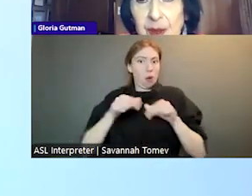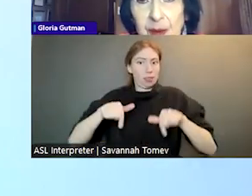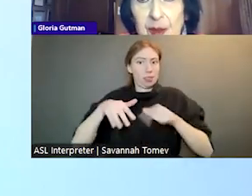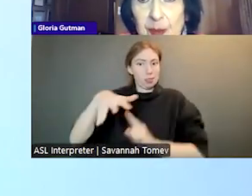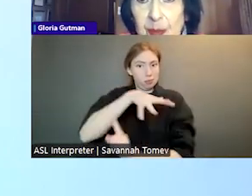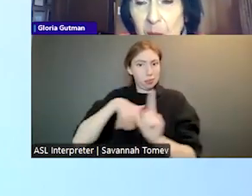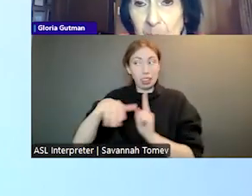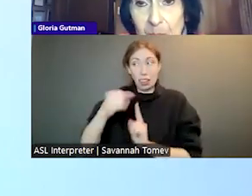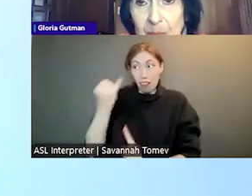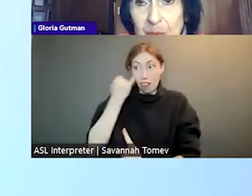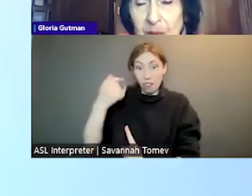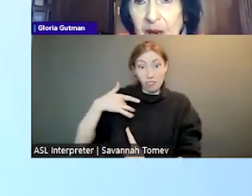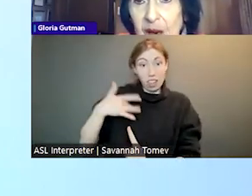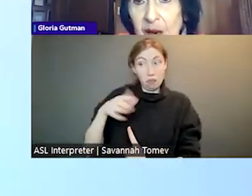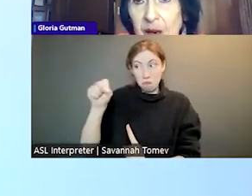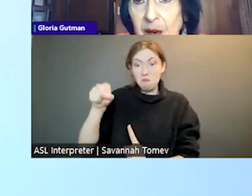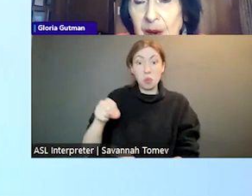that there is a problem,